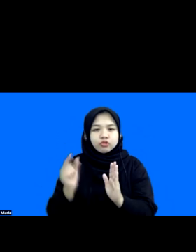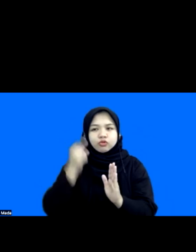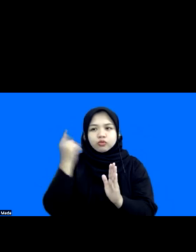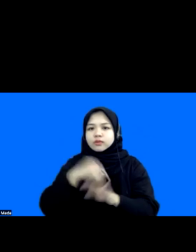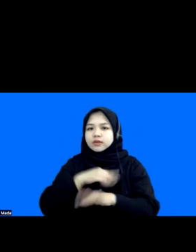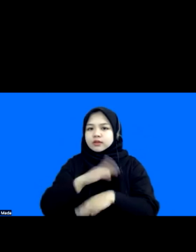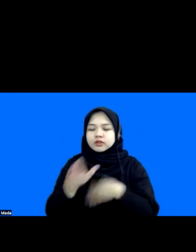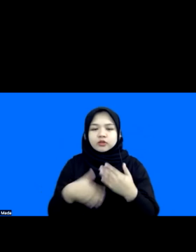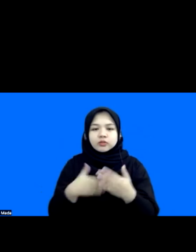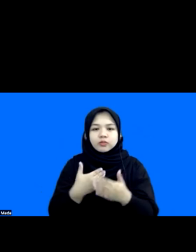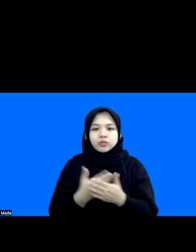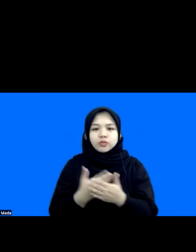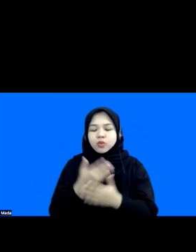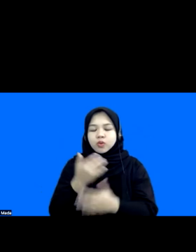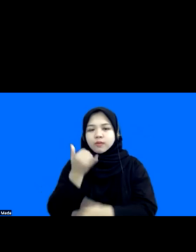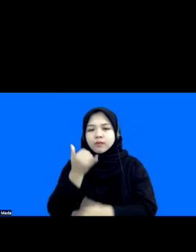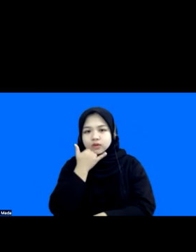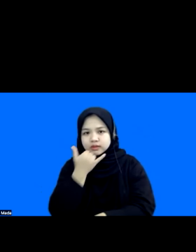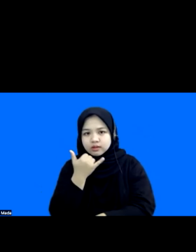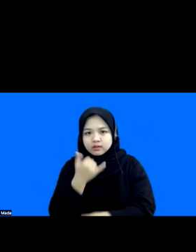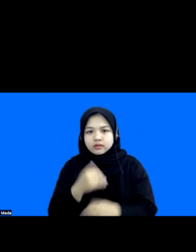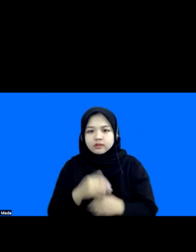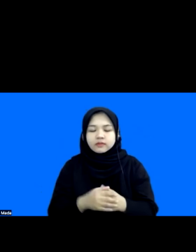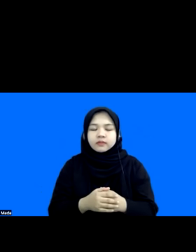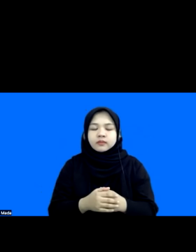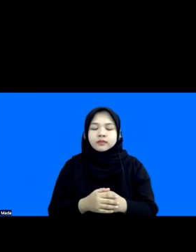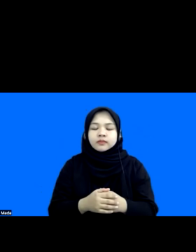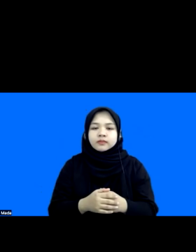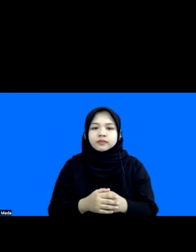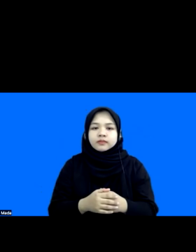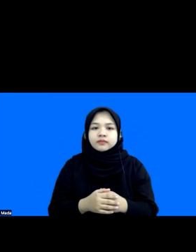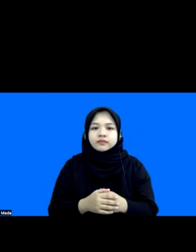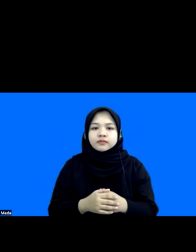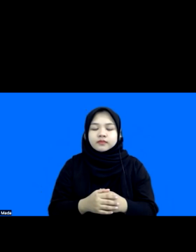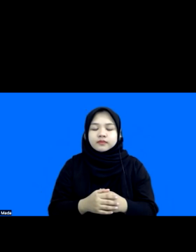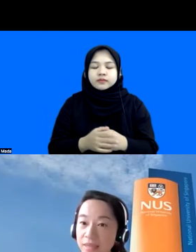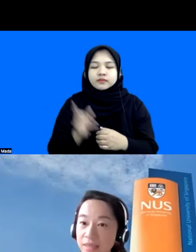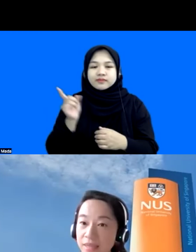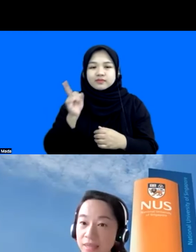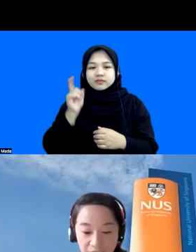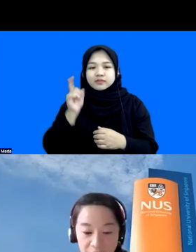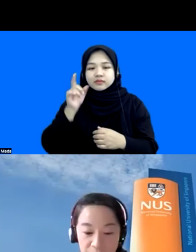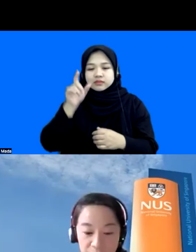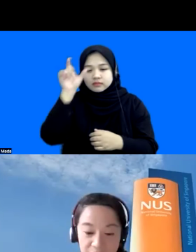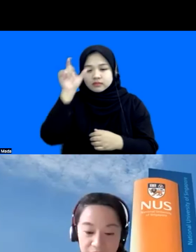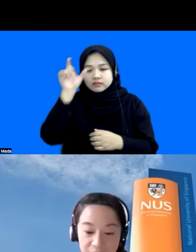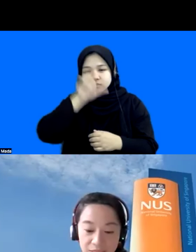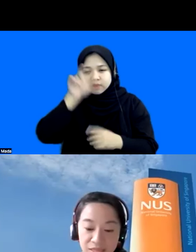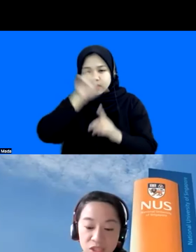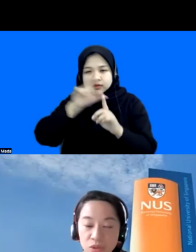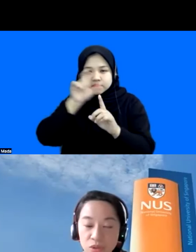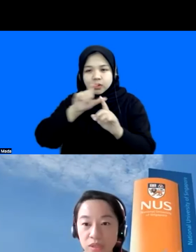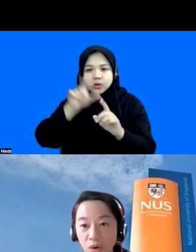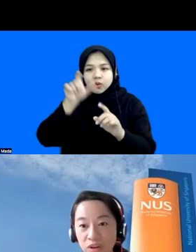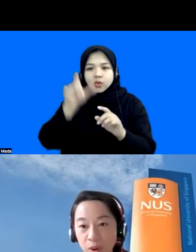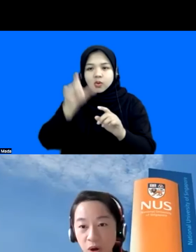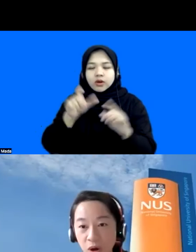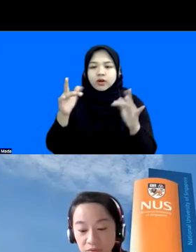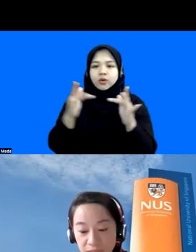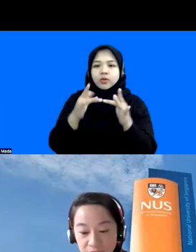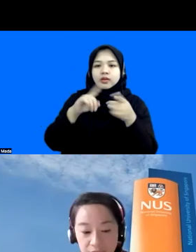in close contact with COVID positive cases. So if I was within 5 meters distance to a COVID